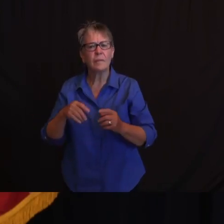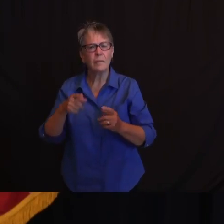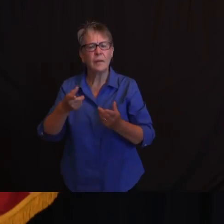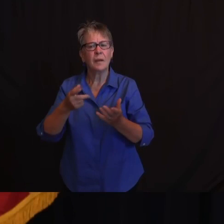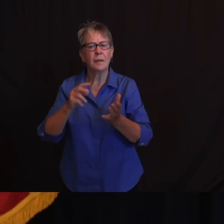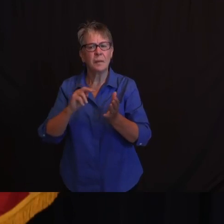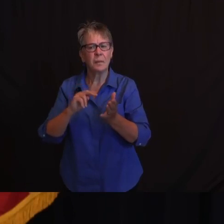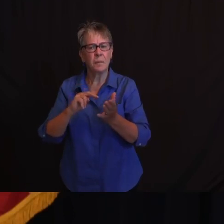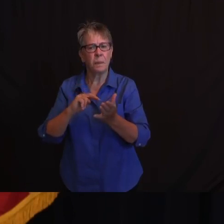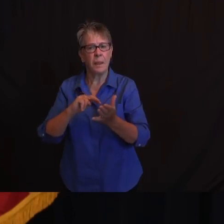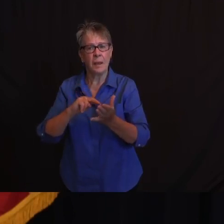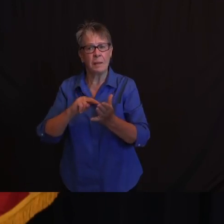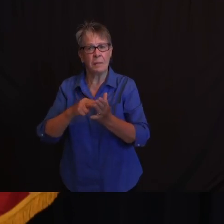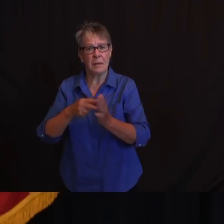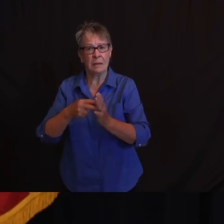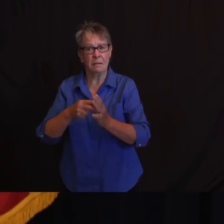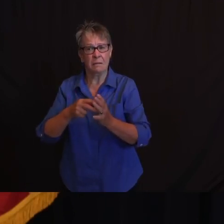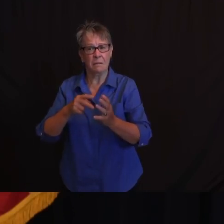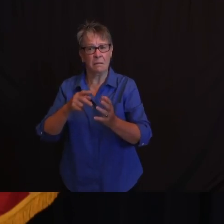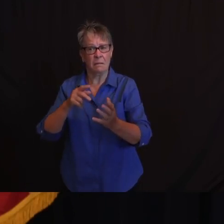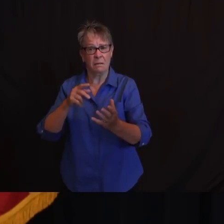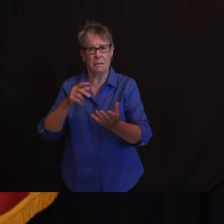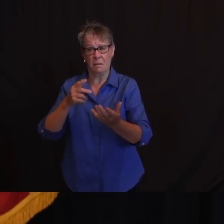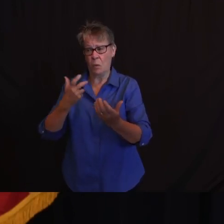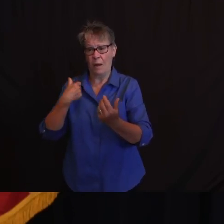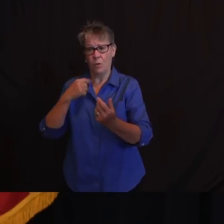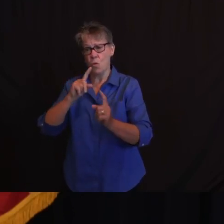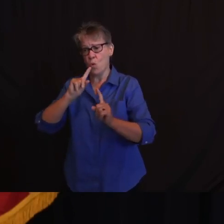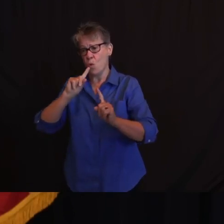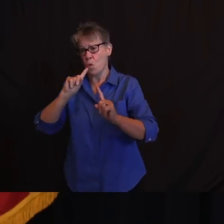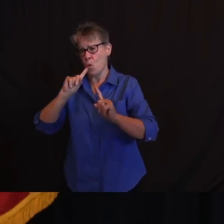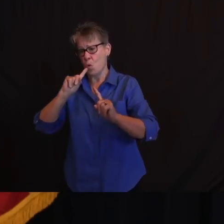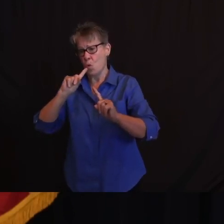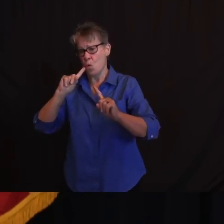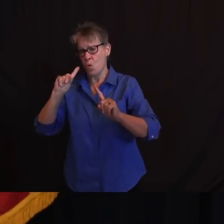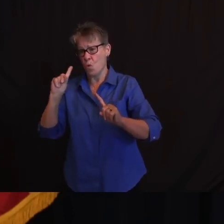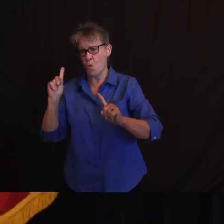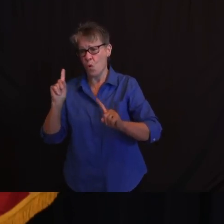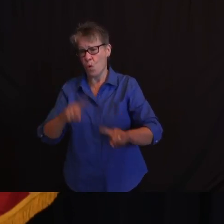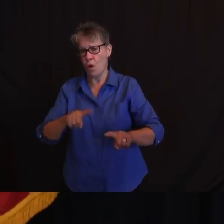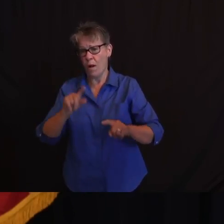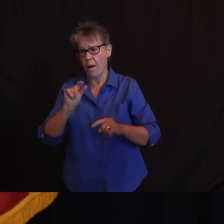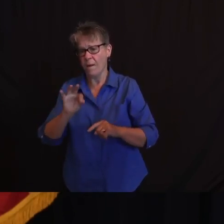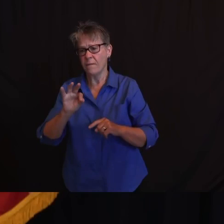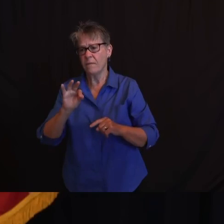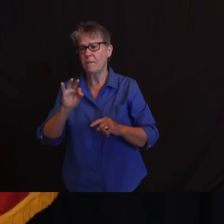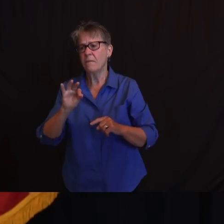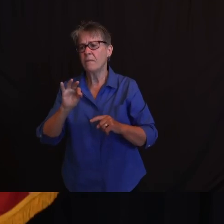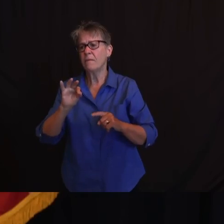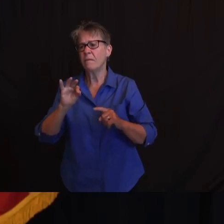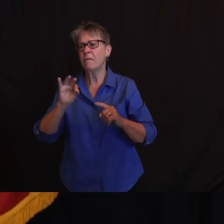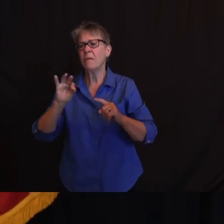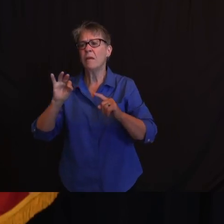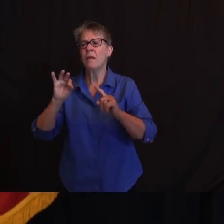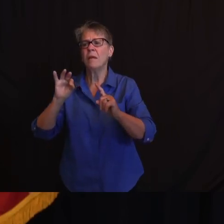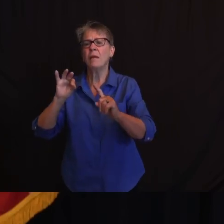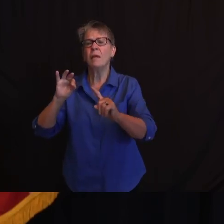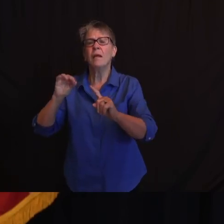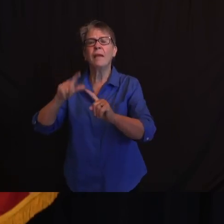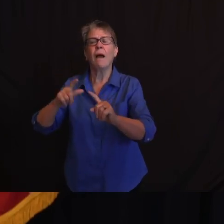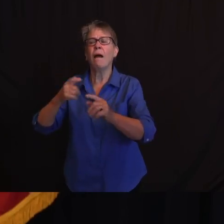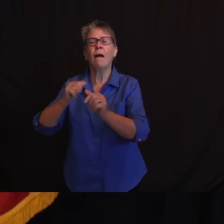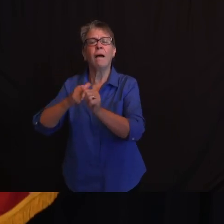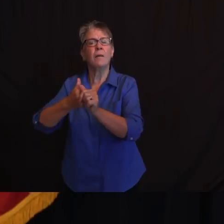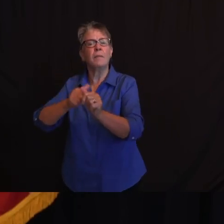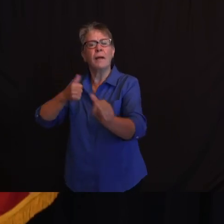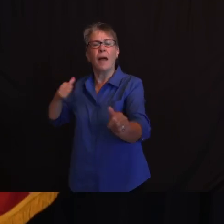have happened. It's the number of deaths that they know about as of now that have happened. And there will be, every place will have some changes as far as that goes. I know how